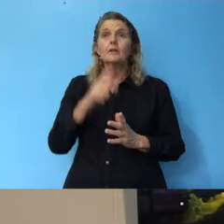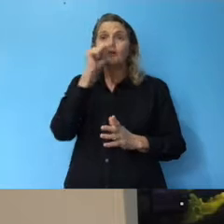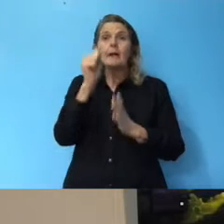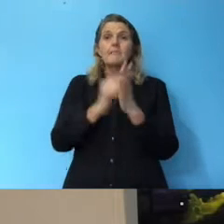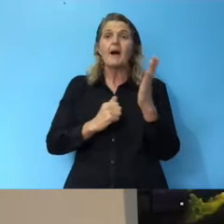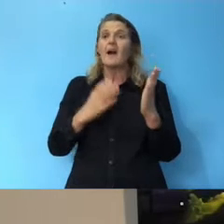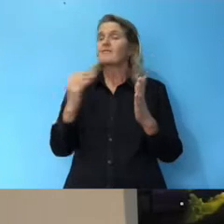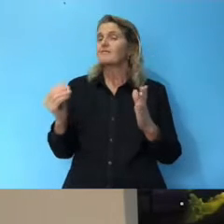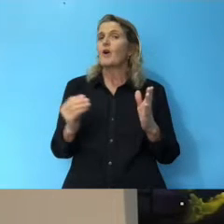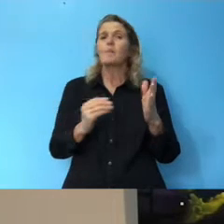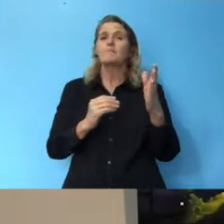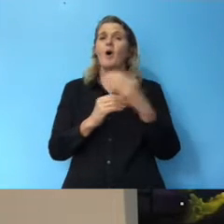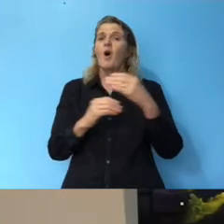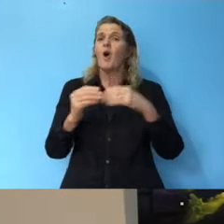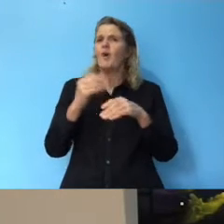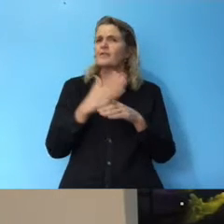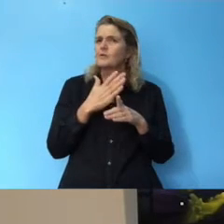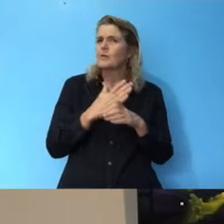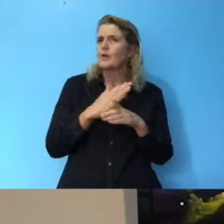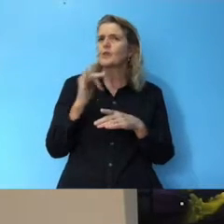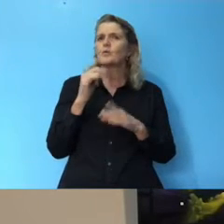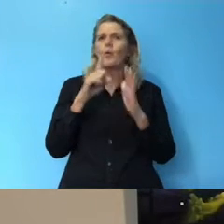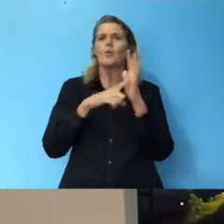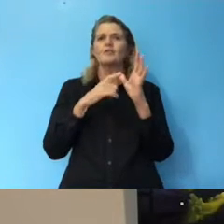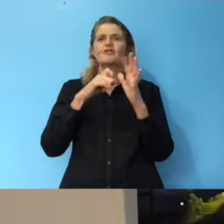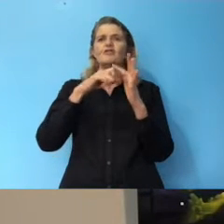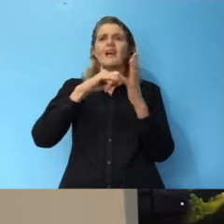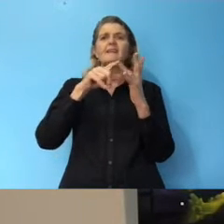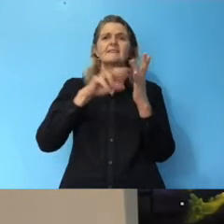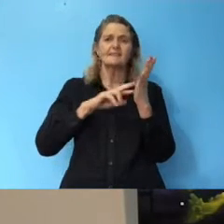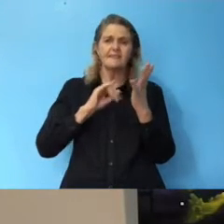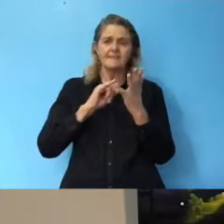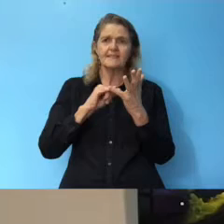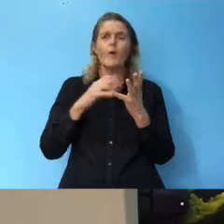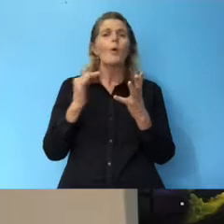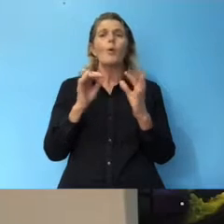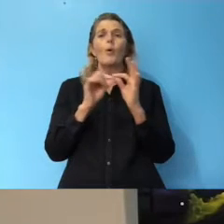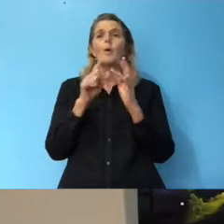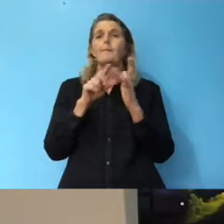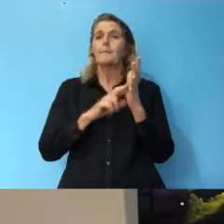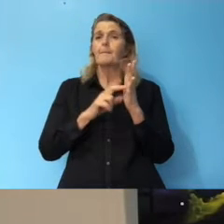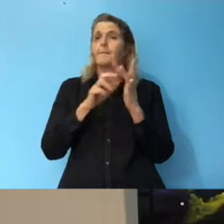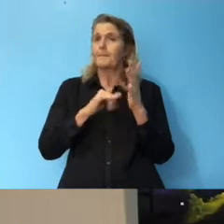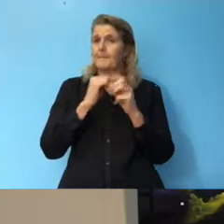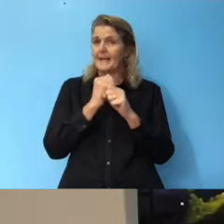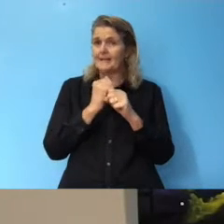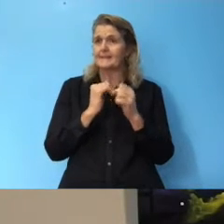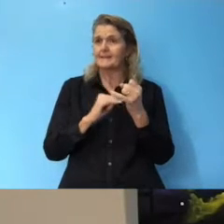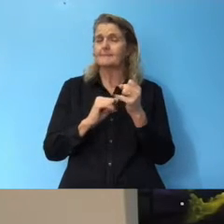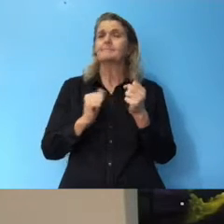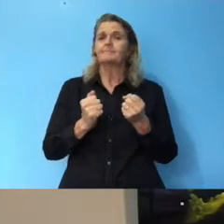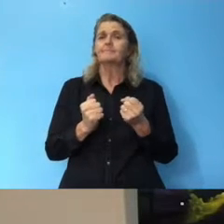Jackson's or even Bunnings, I think. There's a few different stores. So I'm going to jump in with what I love. So often when I paint in a few